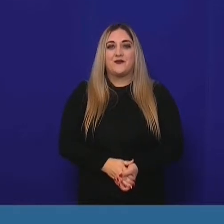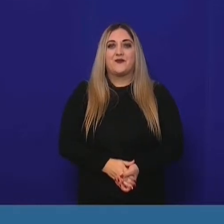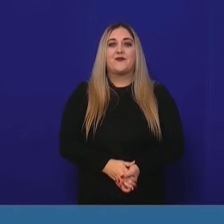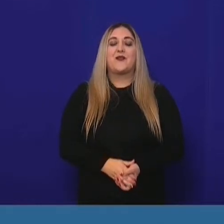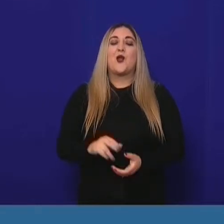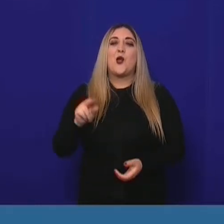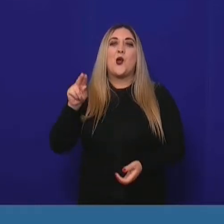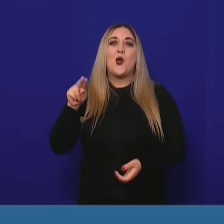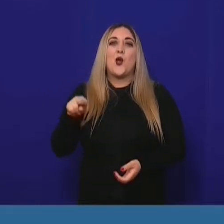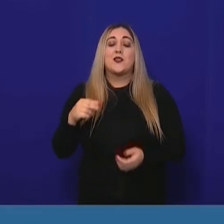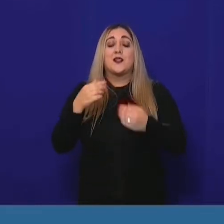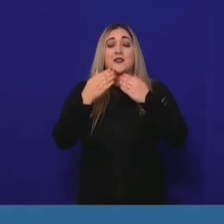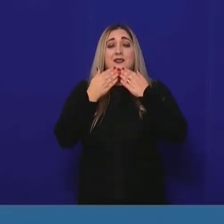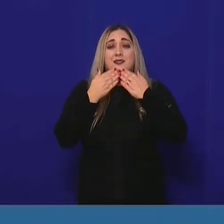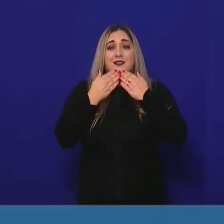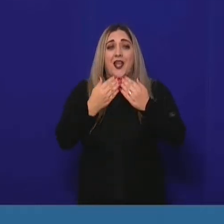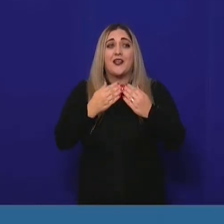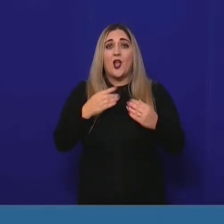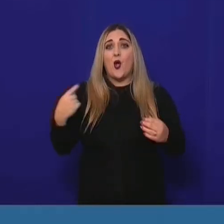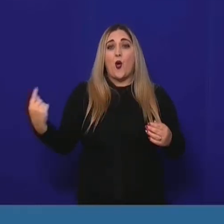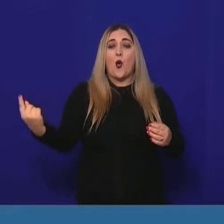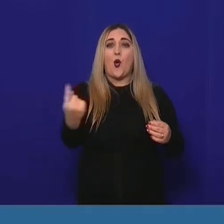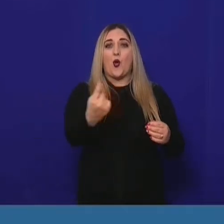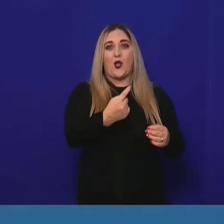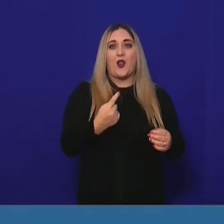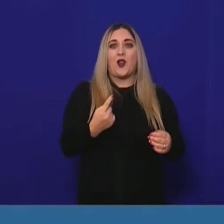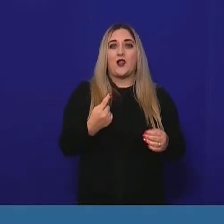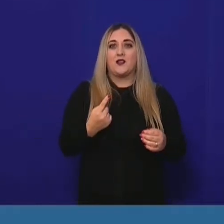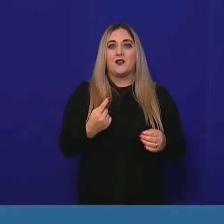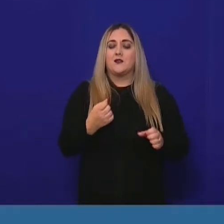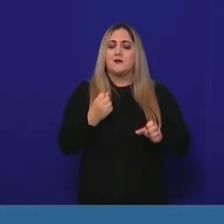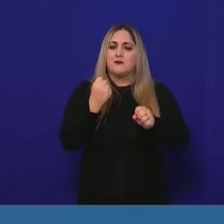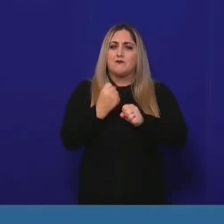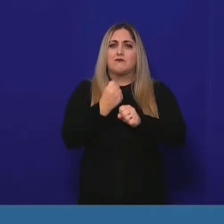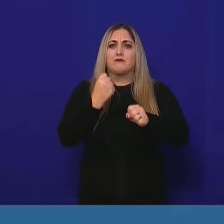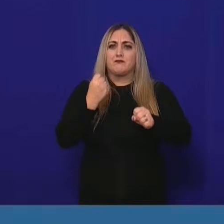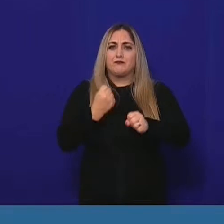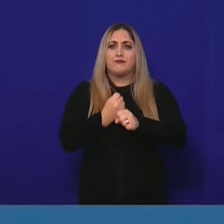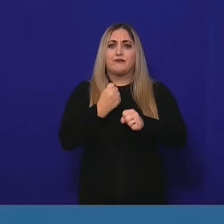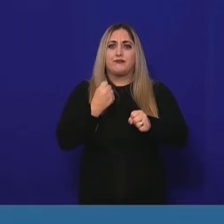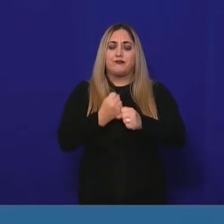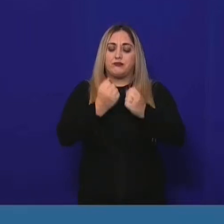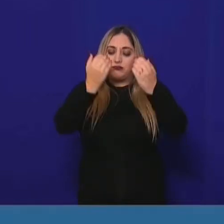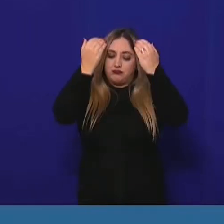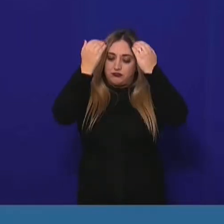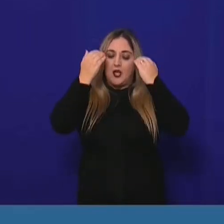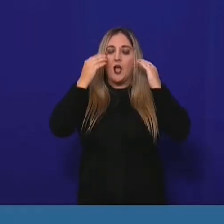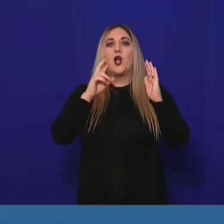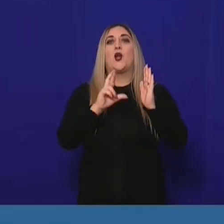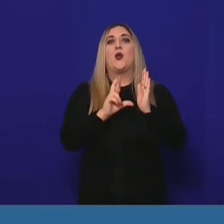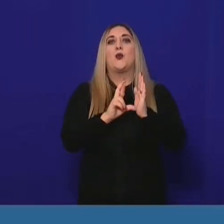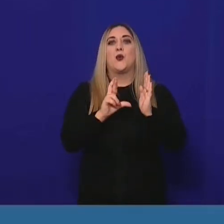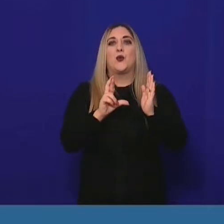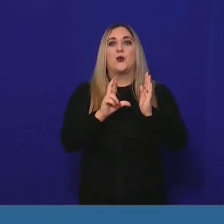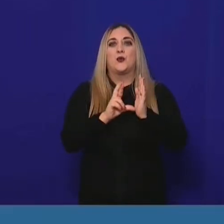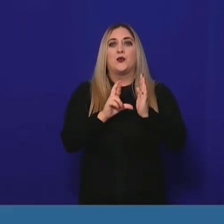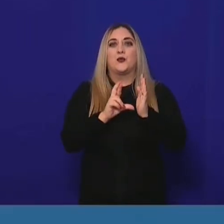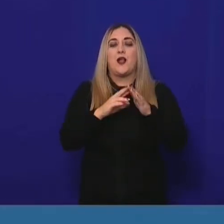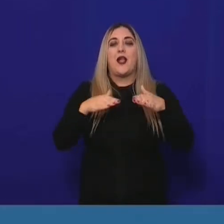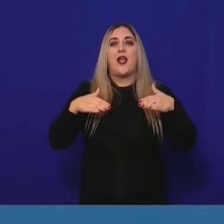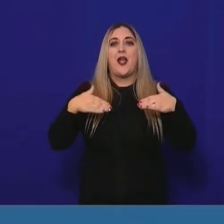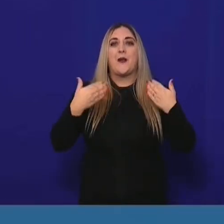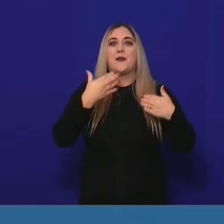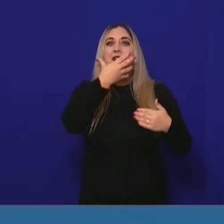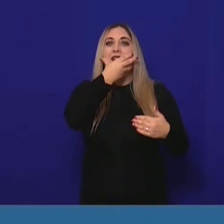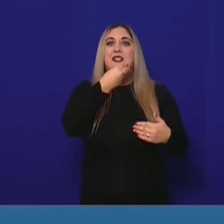to thank everyone for their compiling with the regulations that we have, and wish Merry Christmas